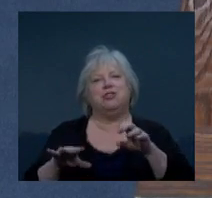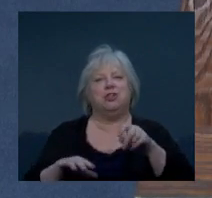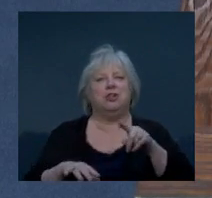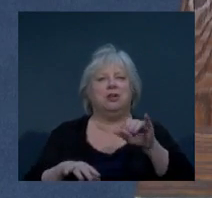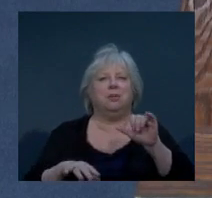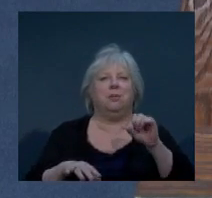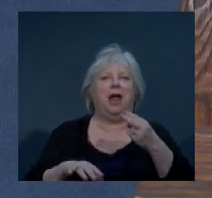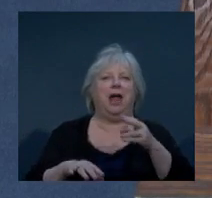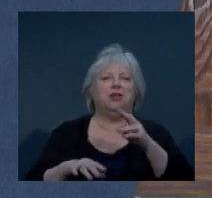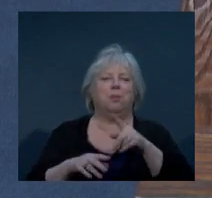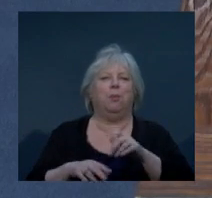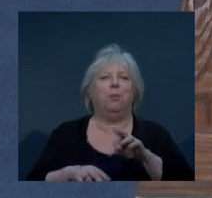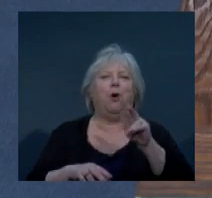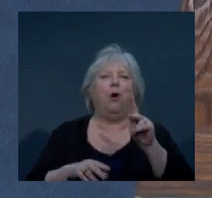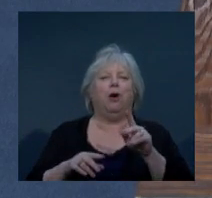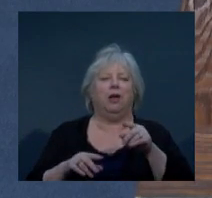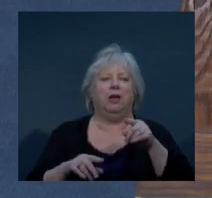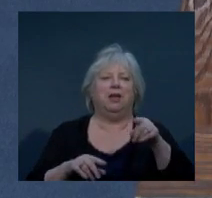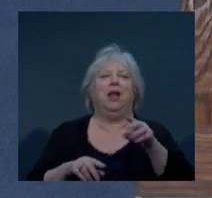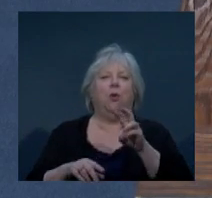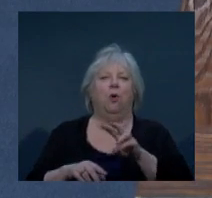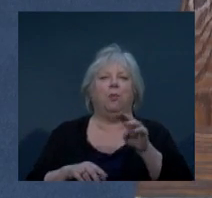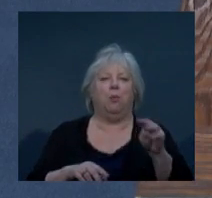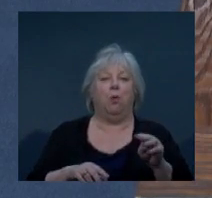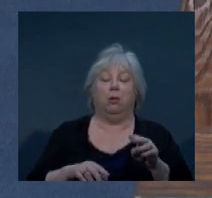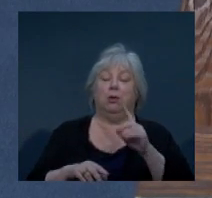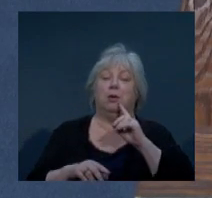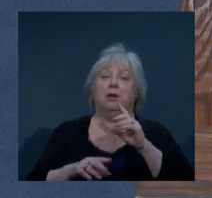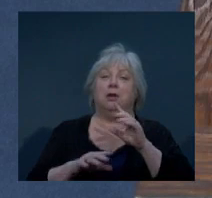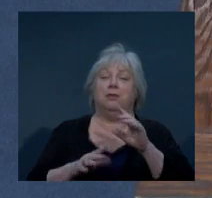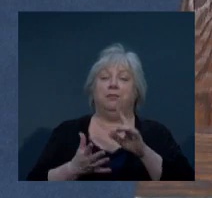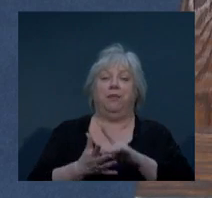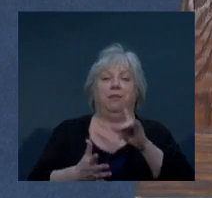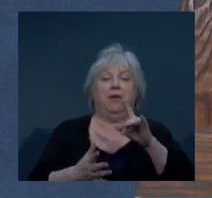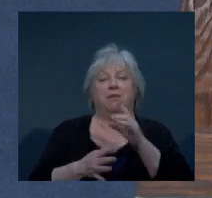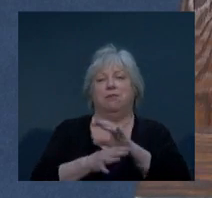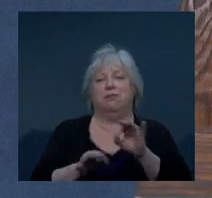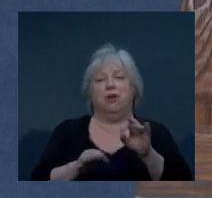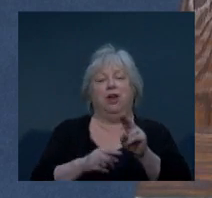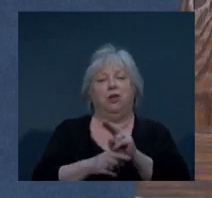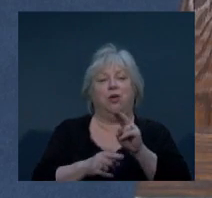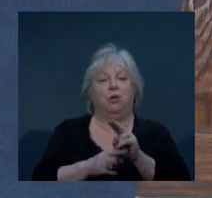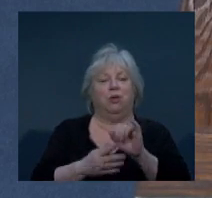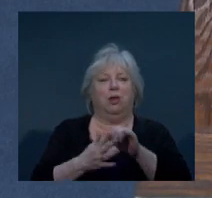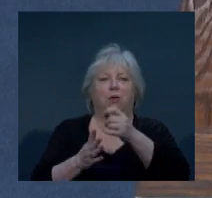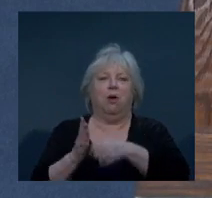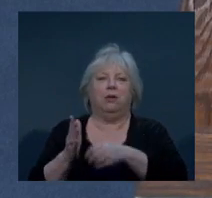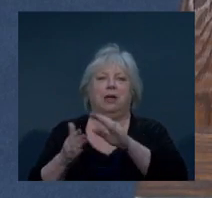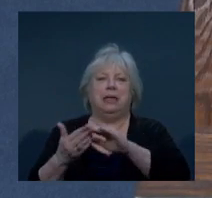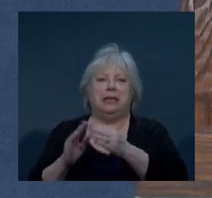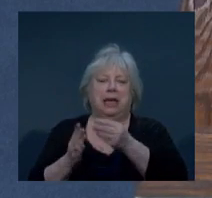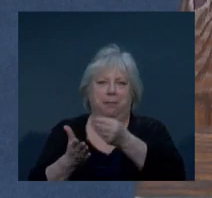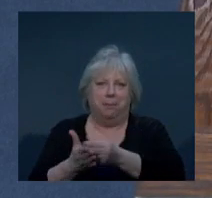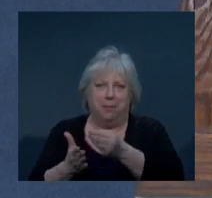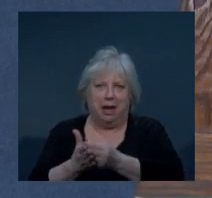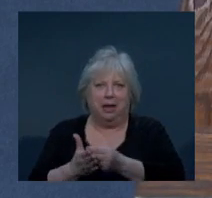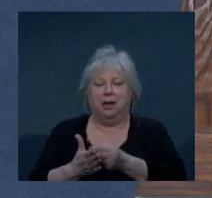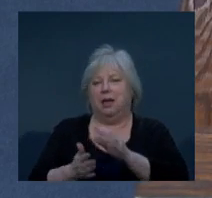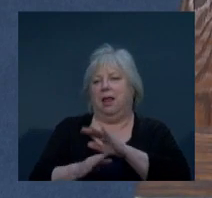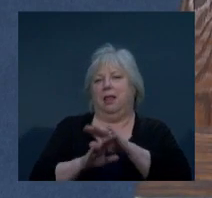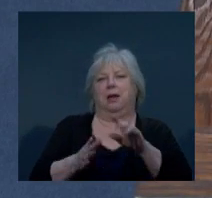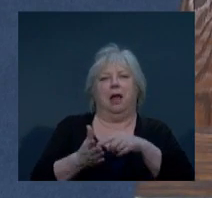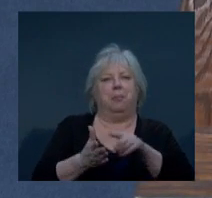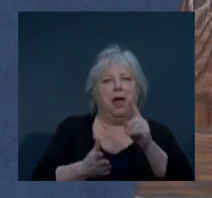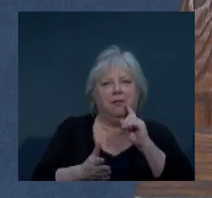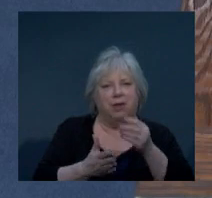Memorial. They are getting free use of a facility that is costing the city money. They are not paying a fee for the